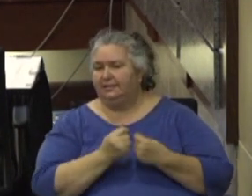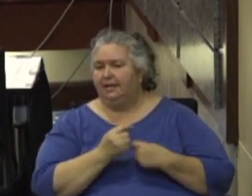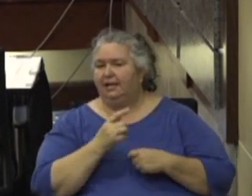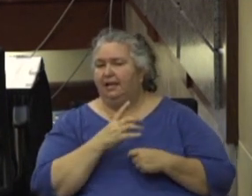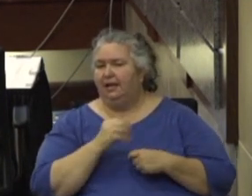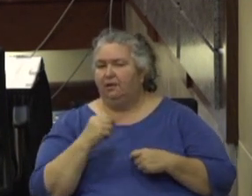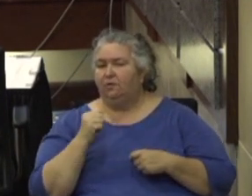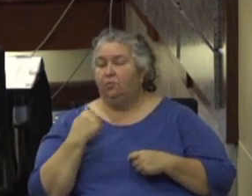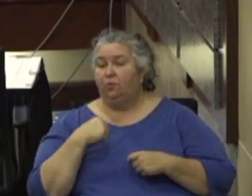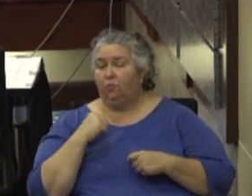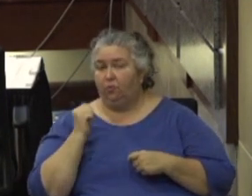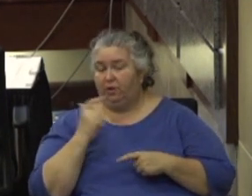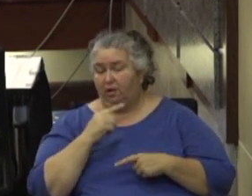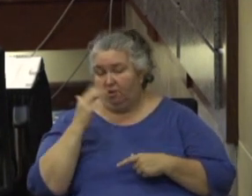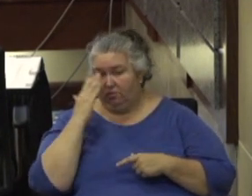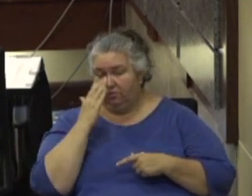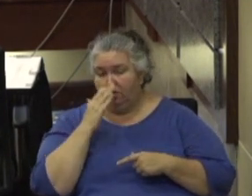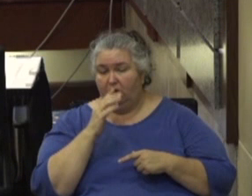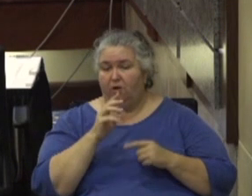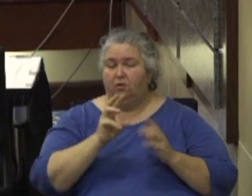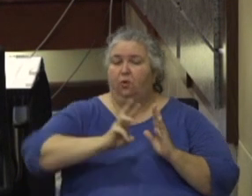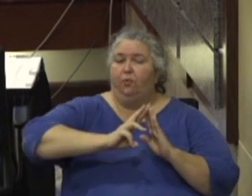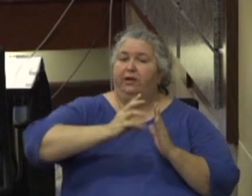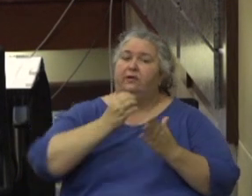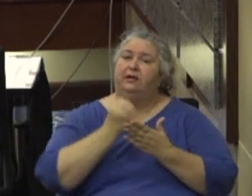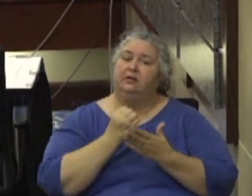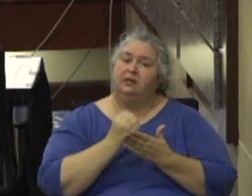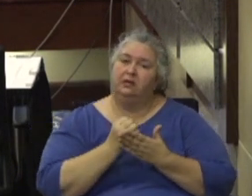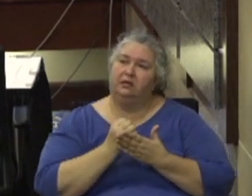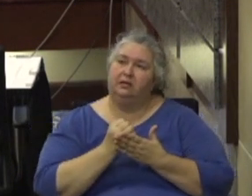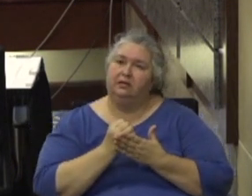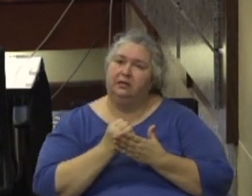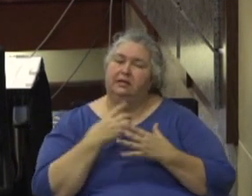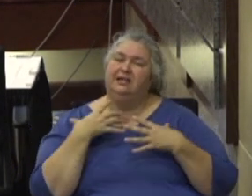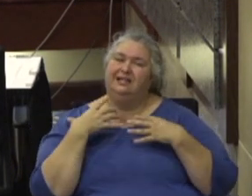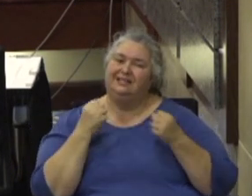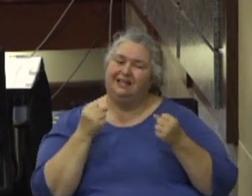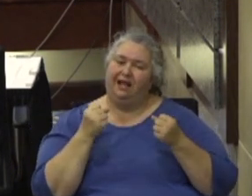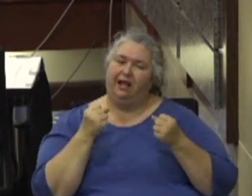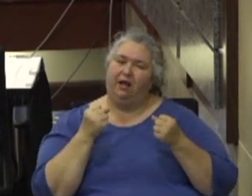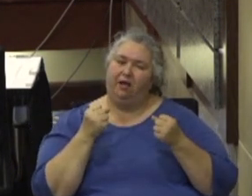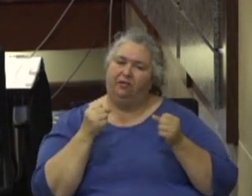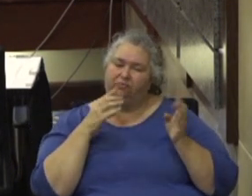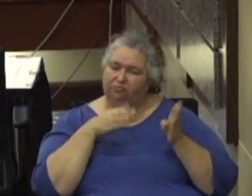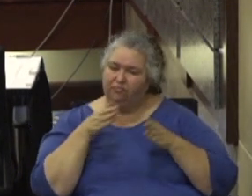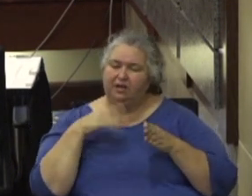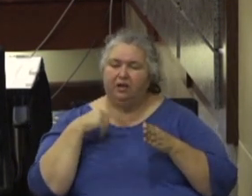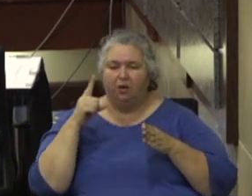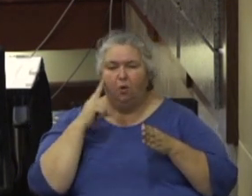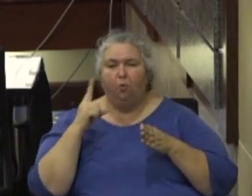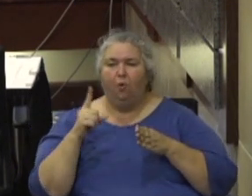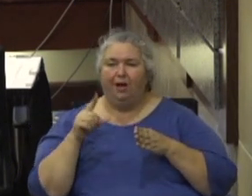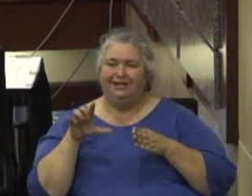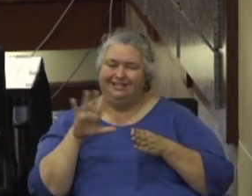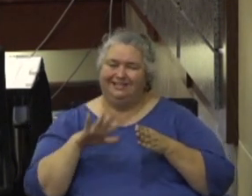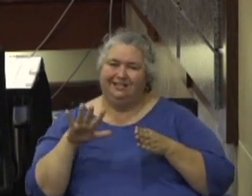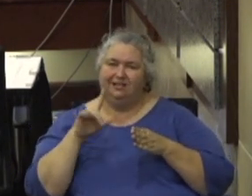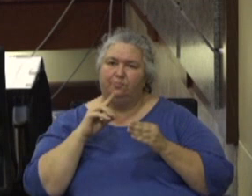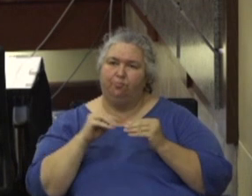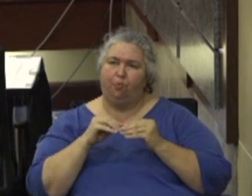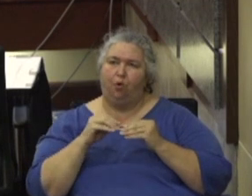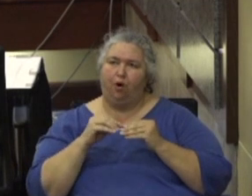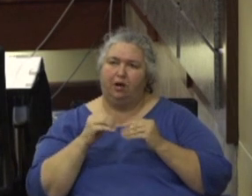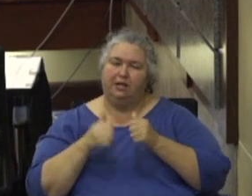we all know, one of the strengths of Waco's economy is how diverse it is and that no one sector really dominates. But that also means that there are a lot